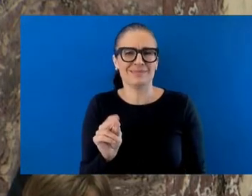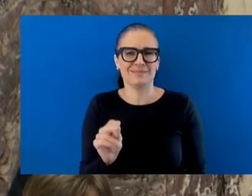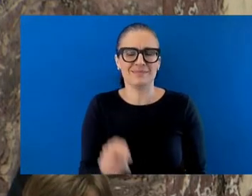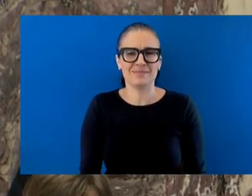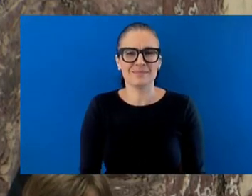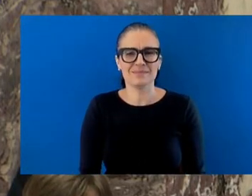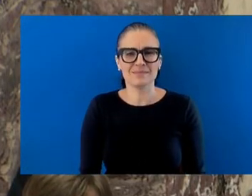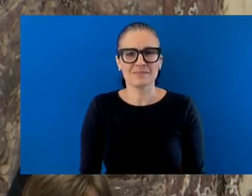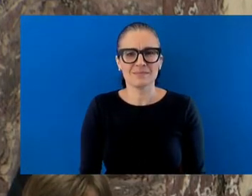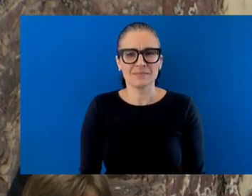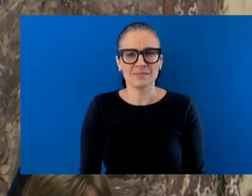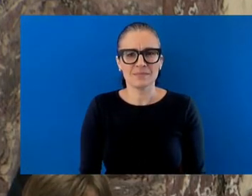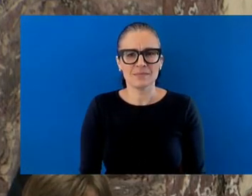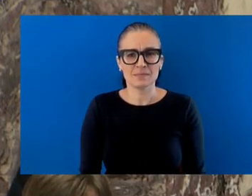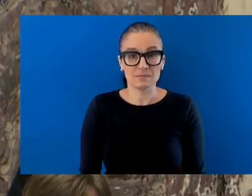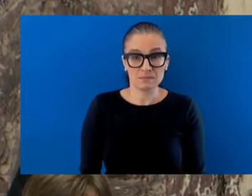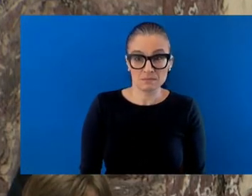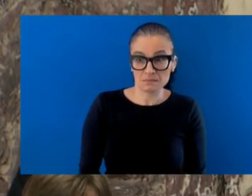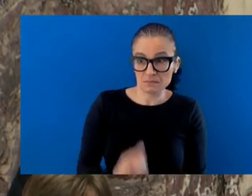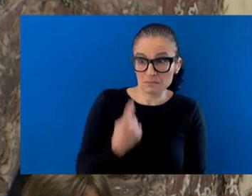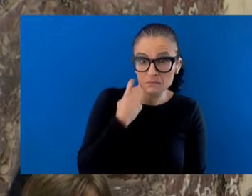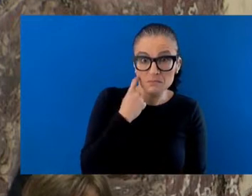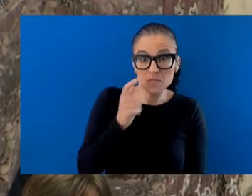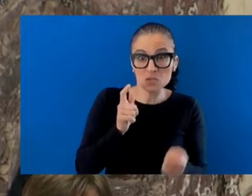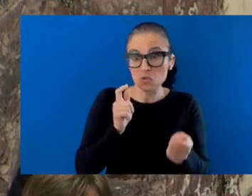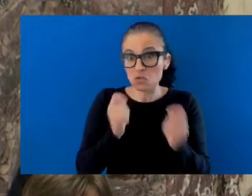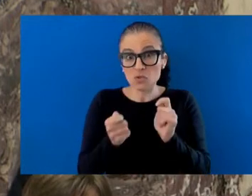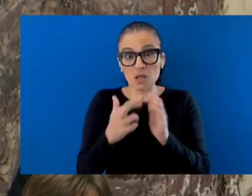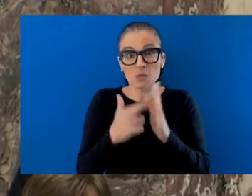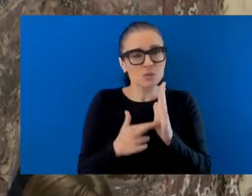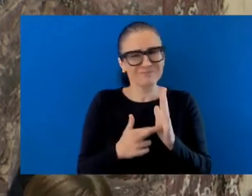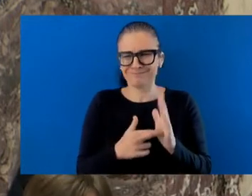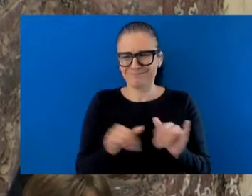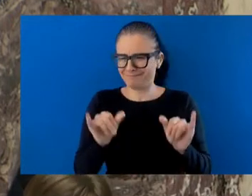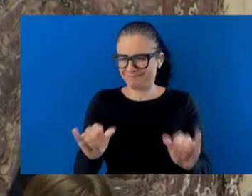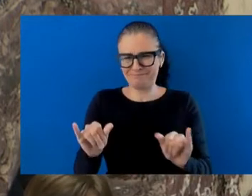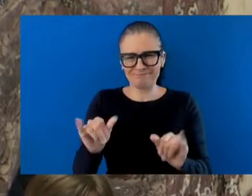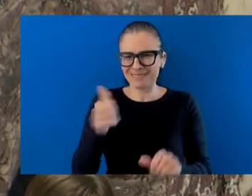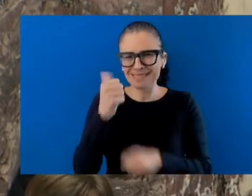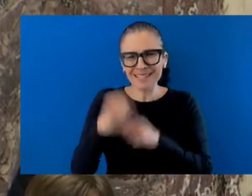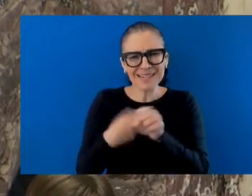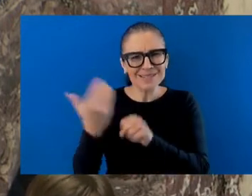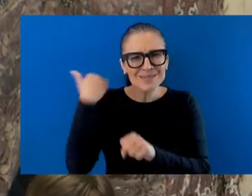It was true 10 years ago, it was true 20 years ago, and it's true now.